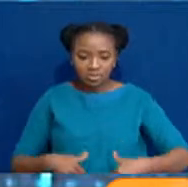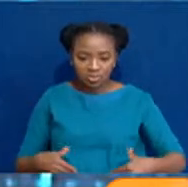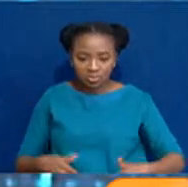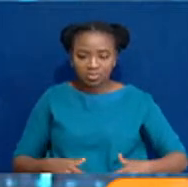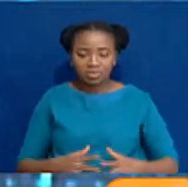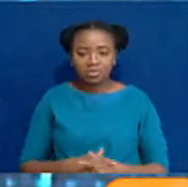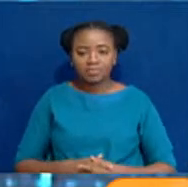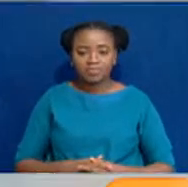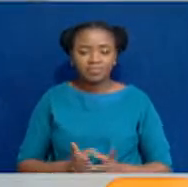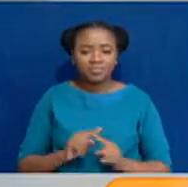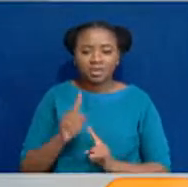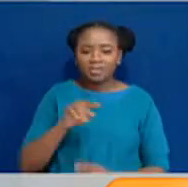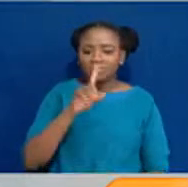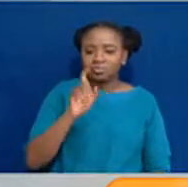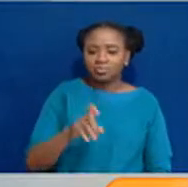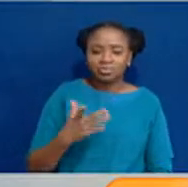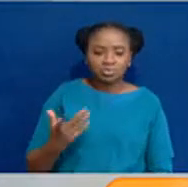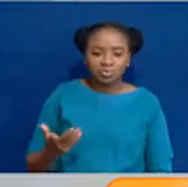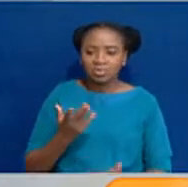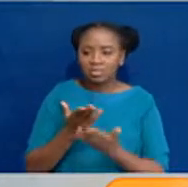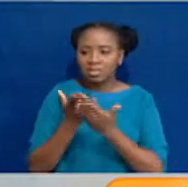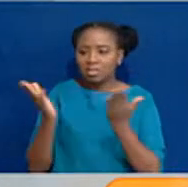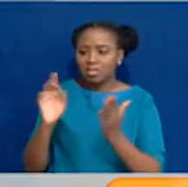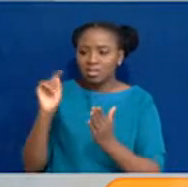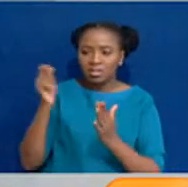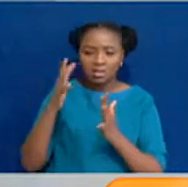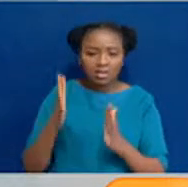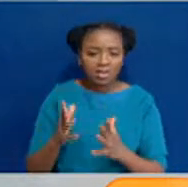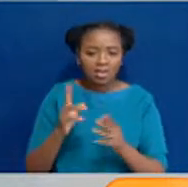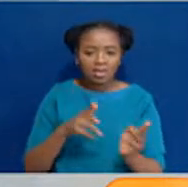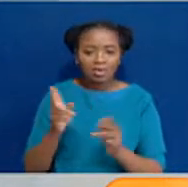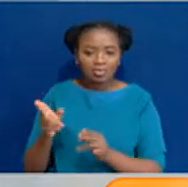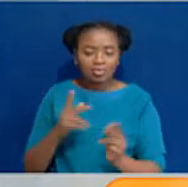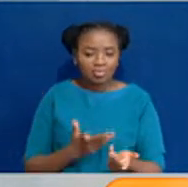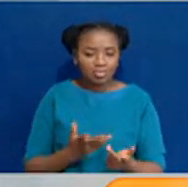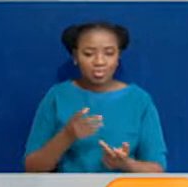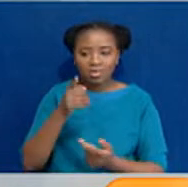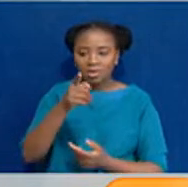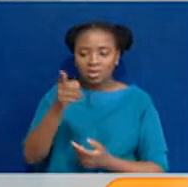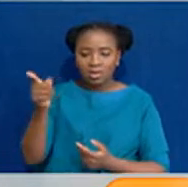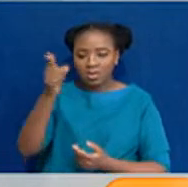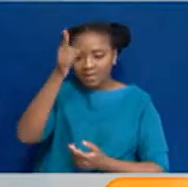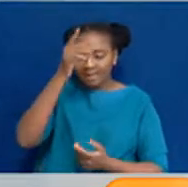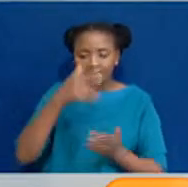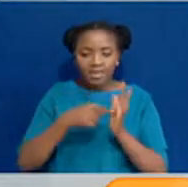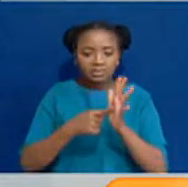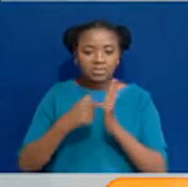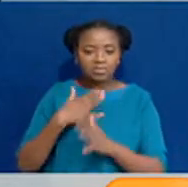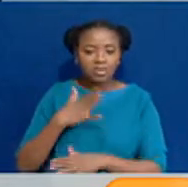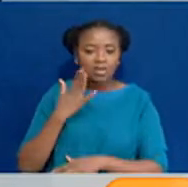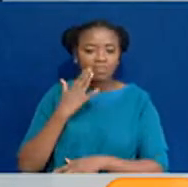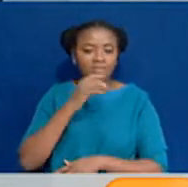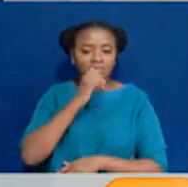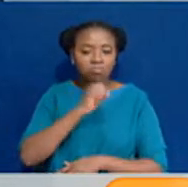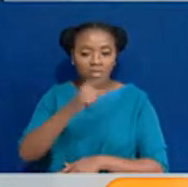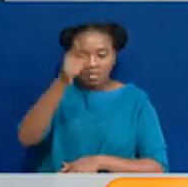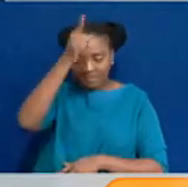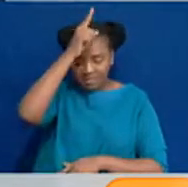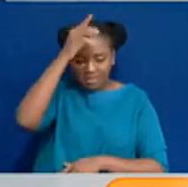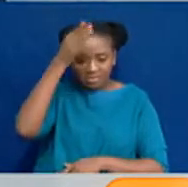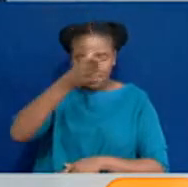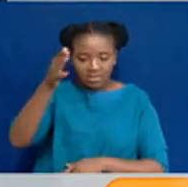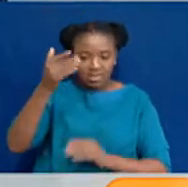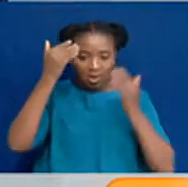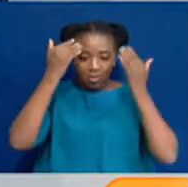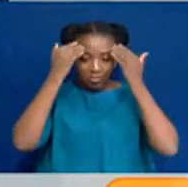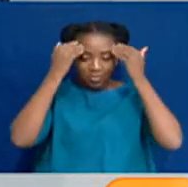So, Waziri, where does this leave the ordinary pastoralist or my grandmother, the village, who may not be ICT tech savvy? We've seen such initiatives before. I mean,